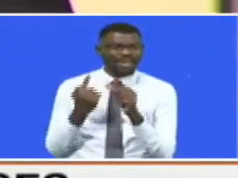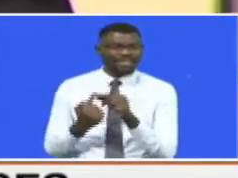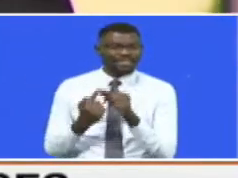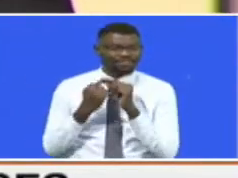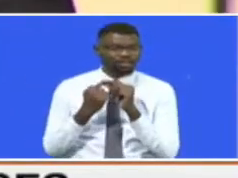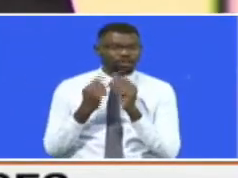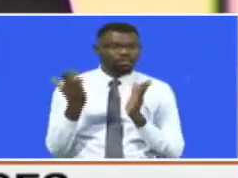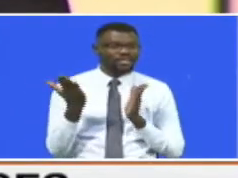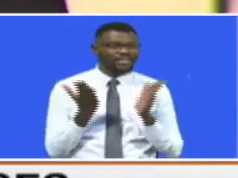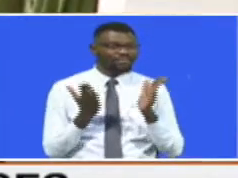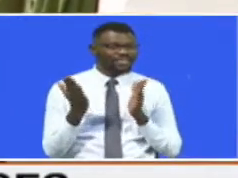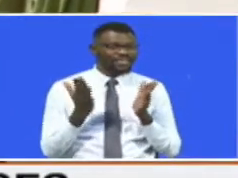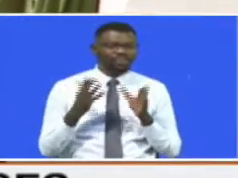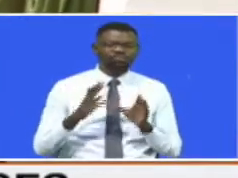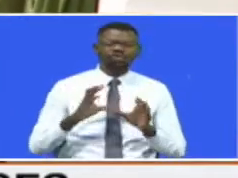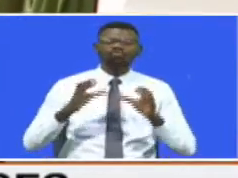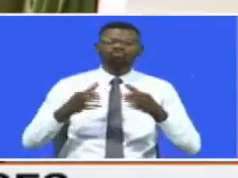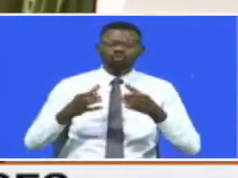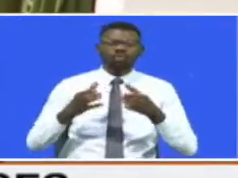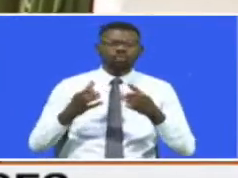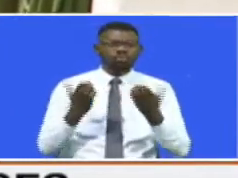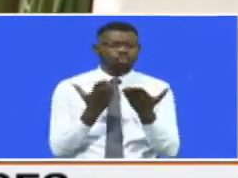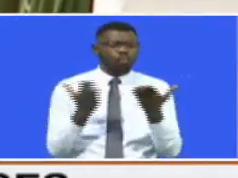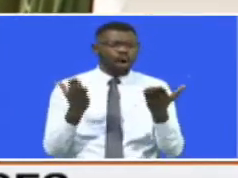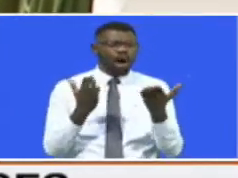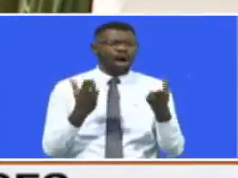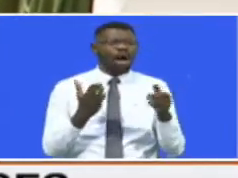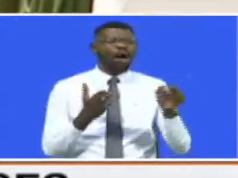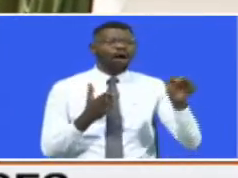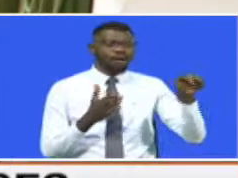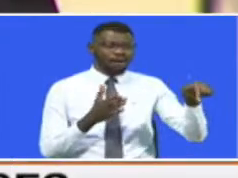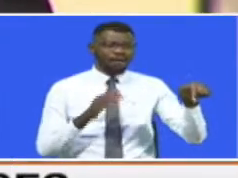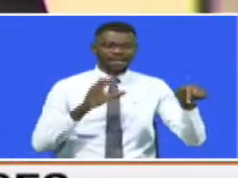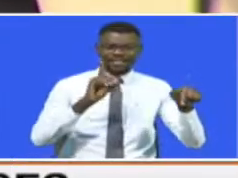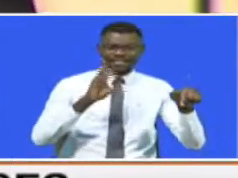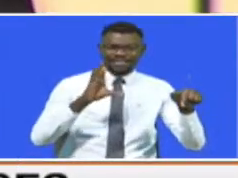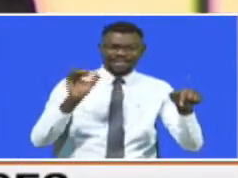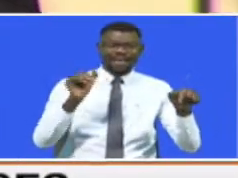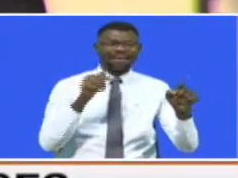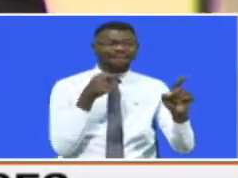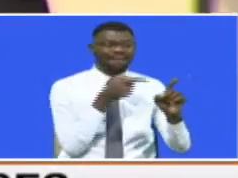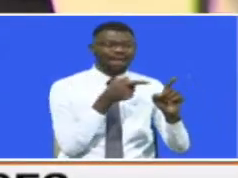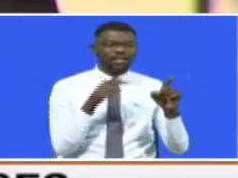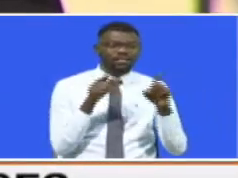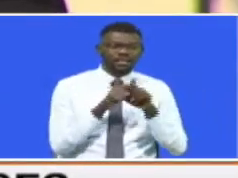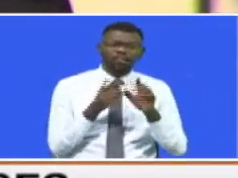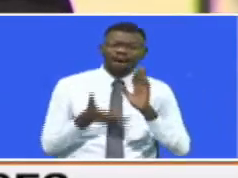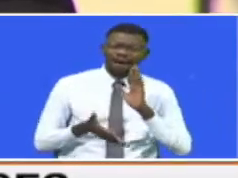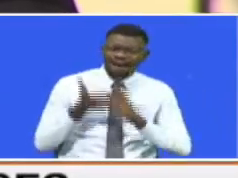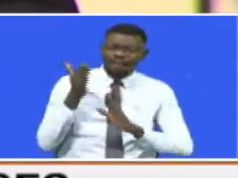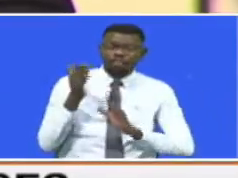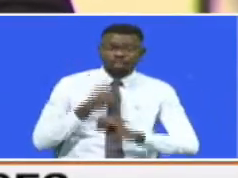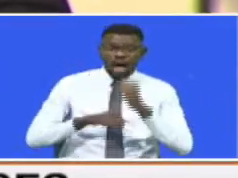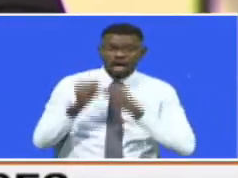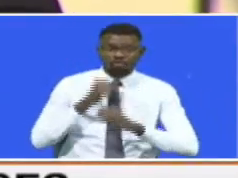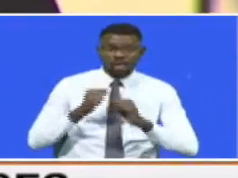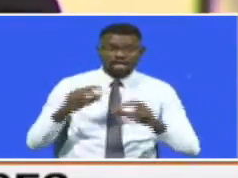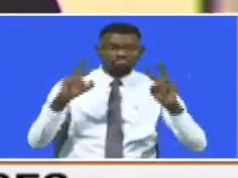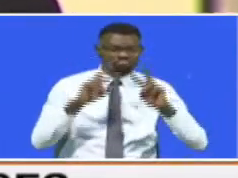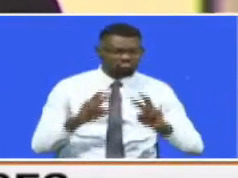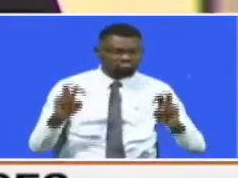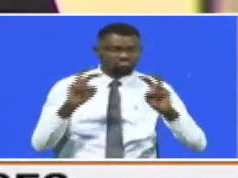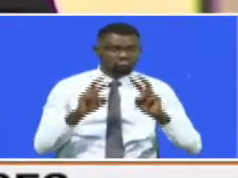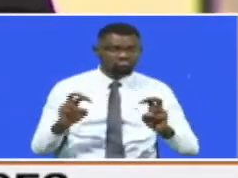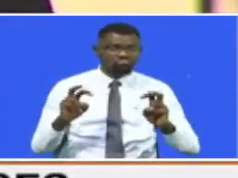Special Services Unit in the Directorate of Criminal Investigation, and with urgency, investigations must